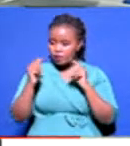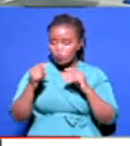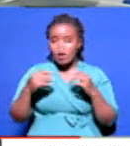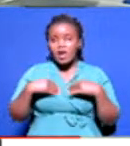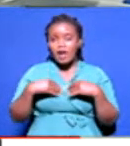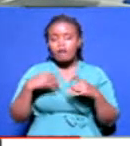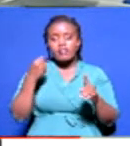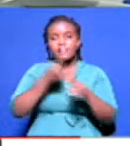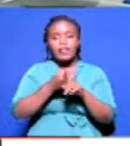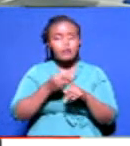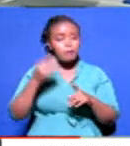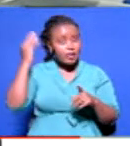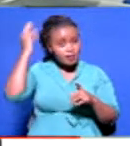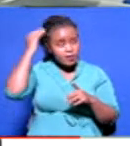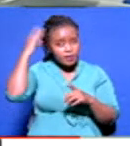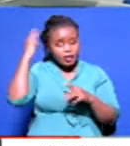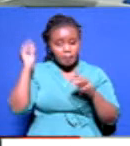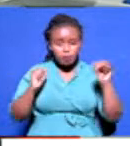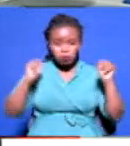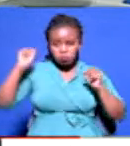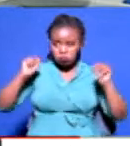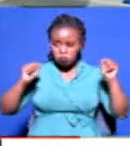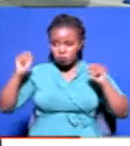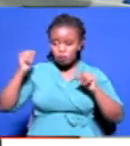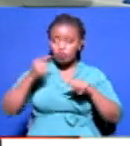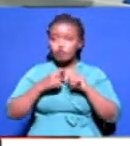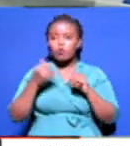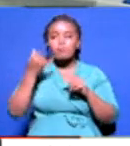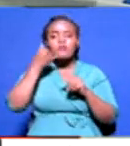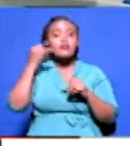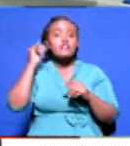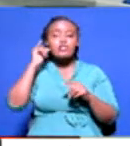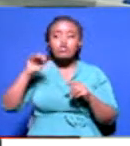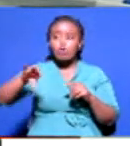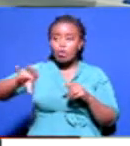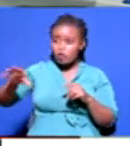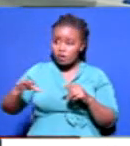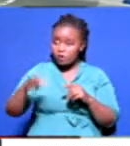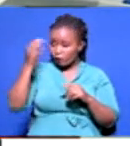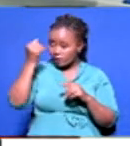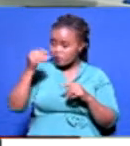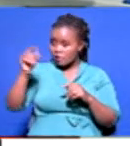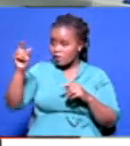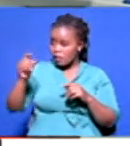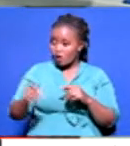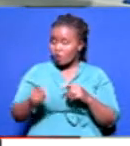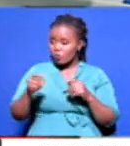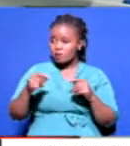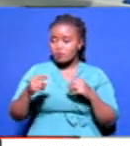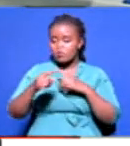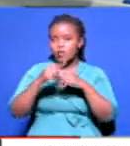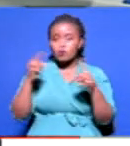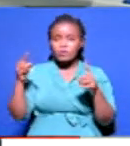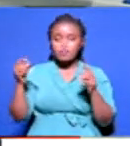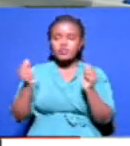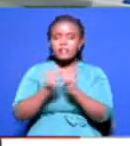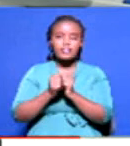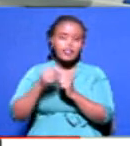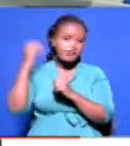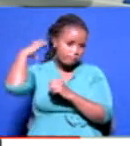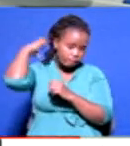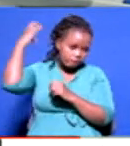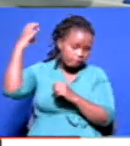camel herders from the neighboring Isiolo County after locals killed 10 camels that had invaded their farms earlier during the day. The irate